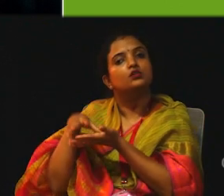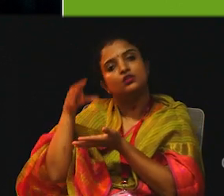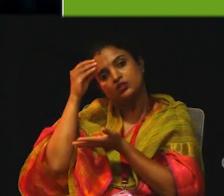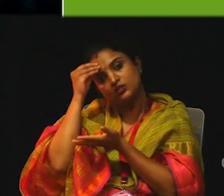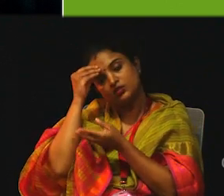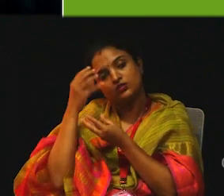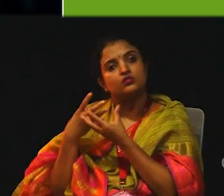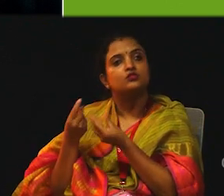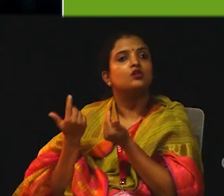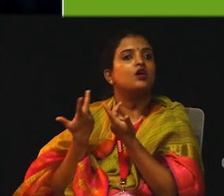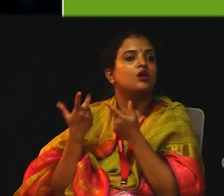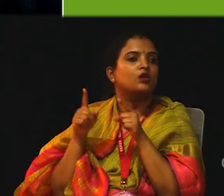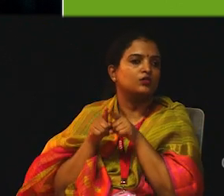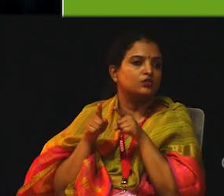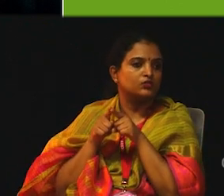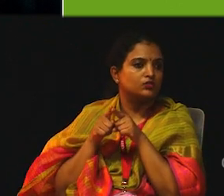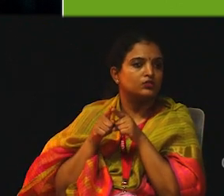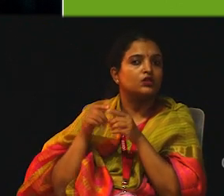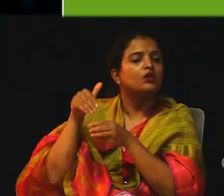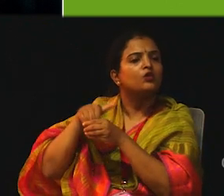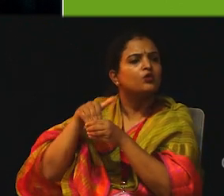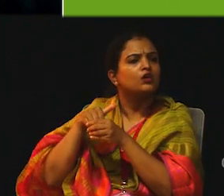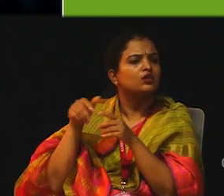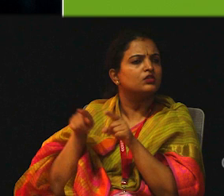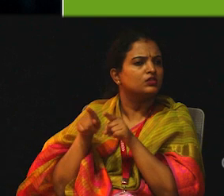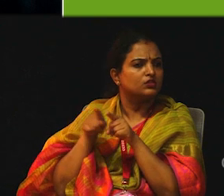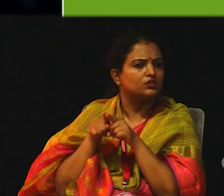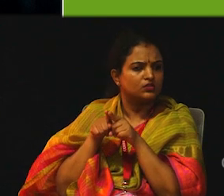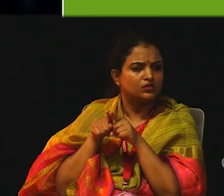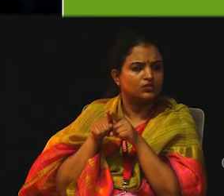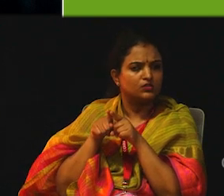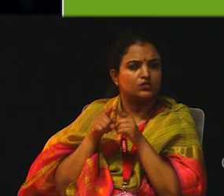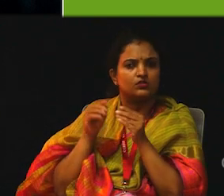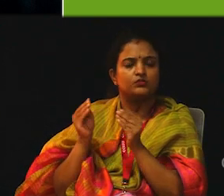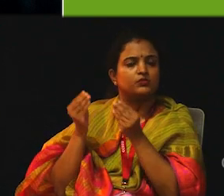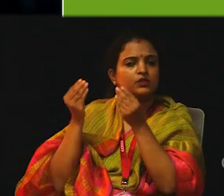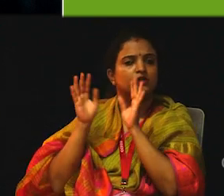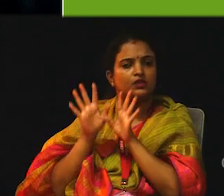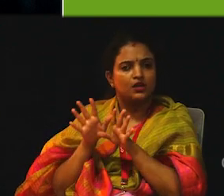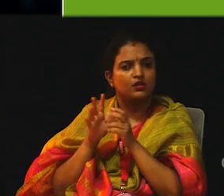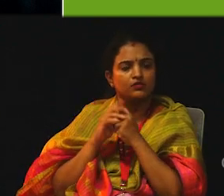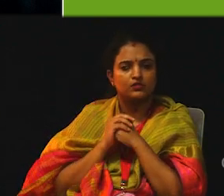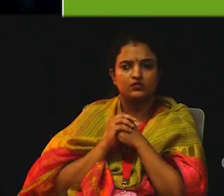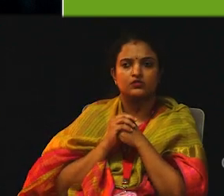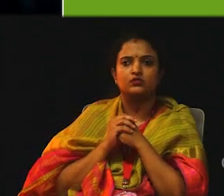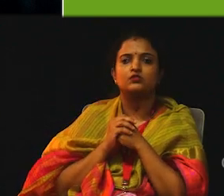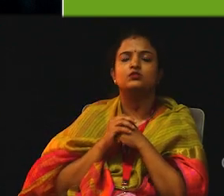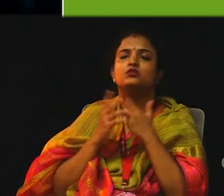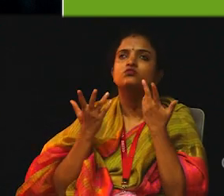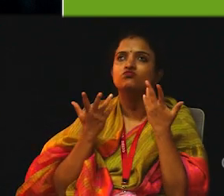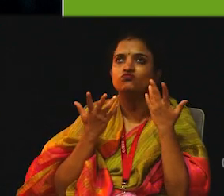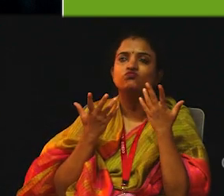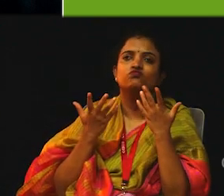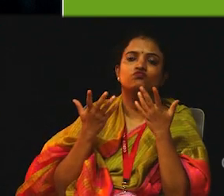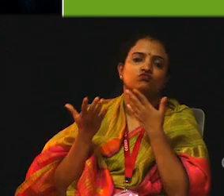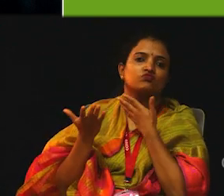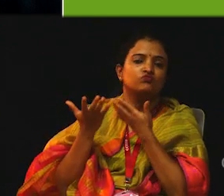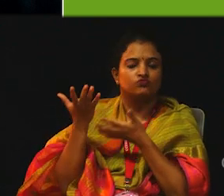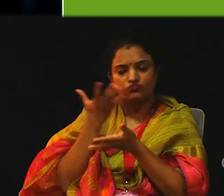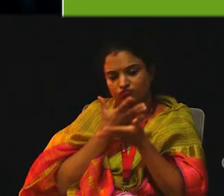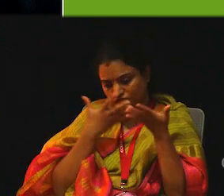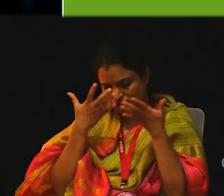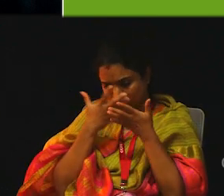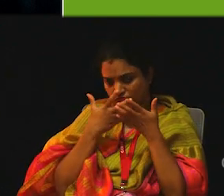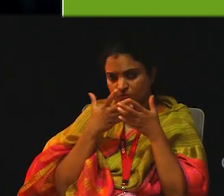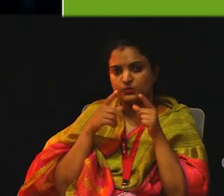problem solving. And the contents are the thought processes themselves, fundamental cognitive